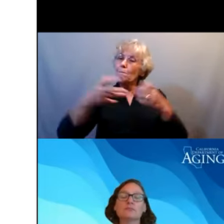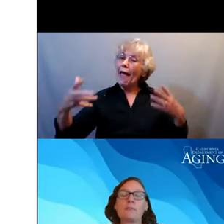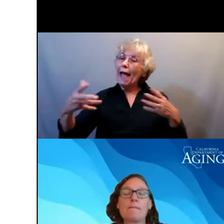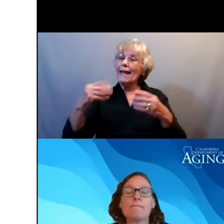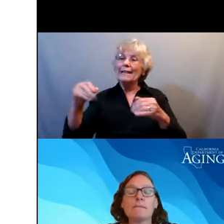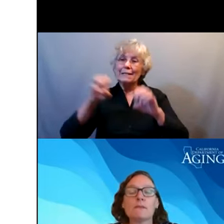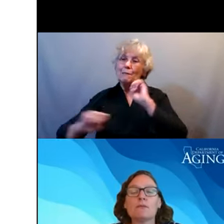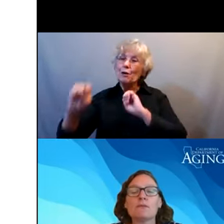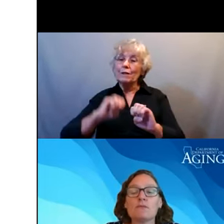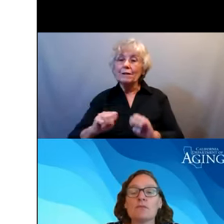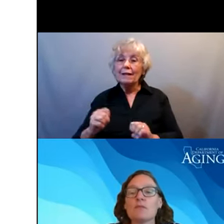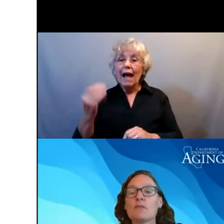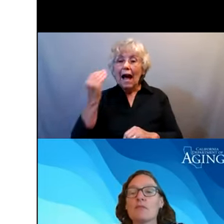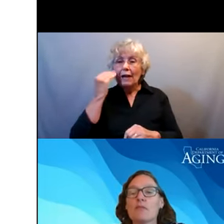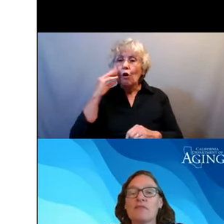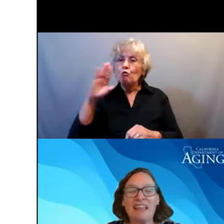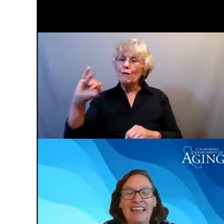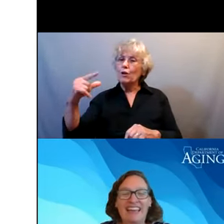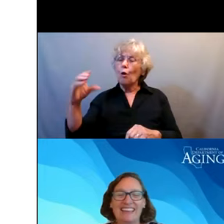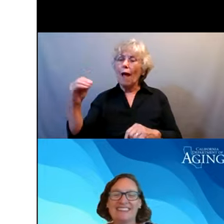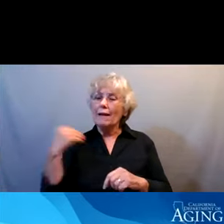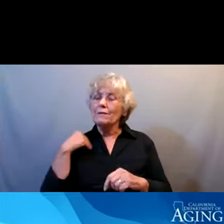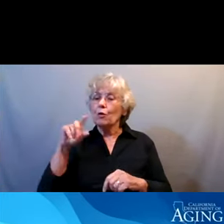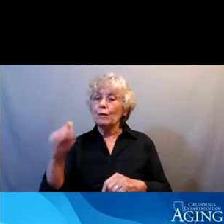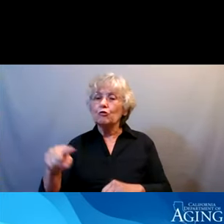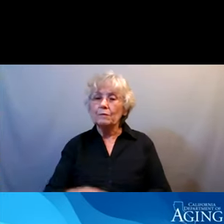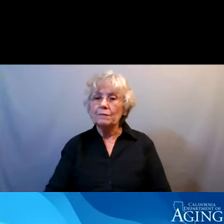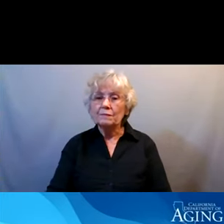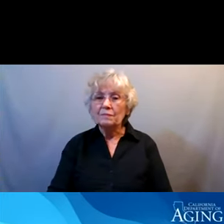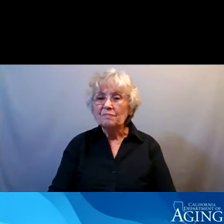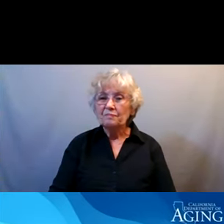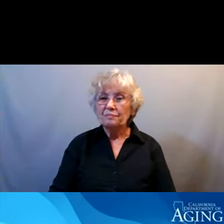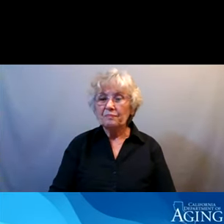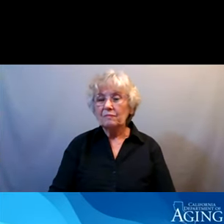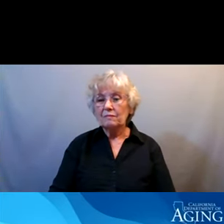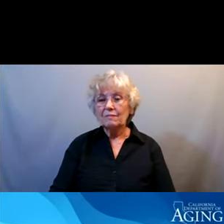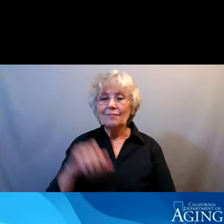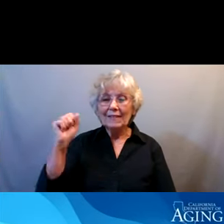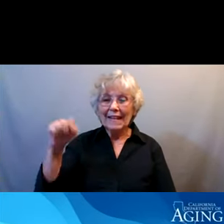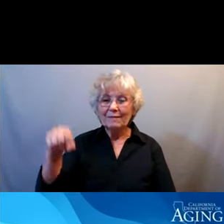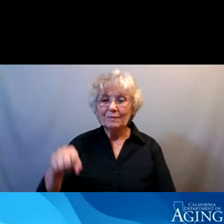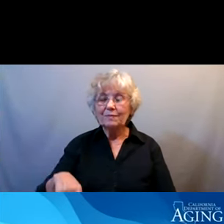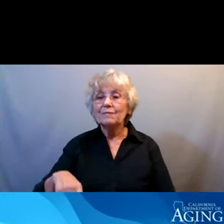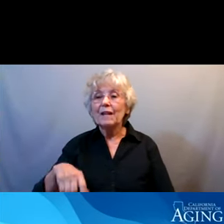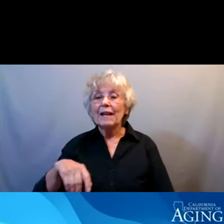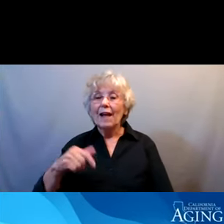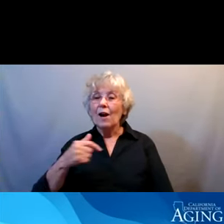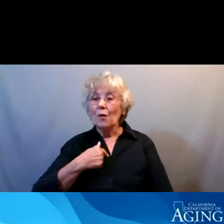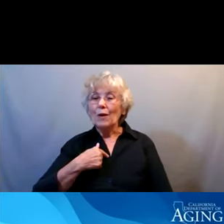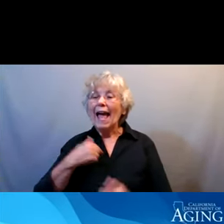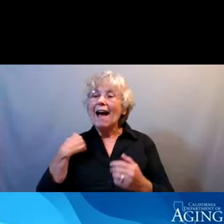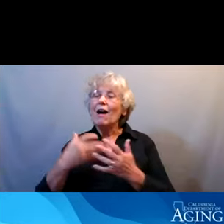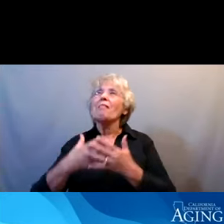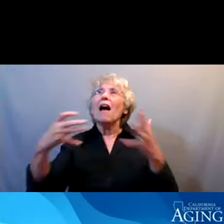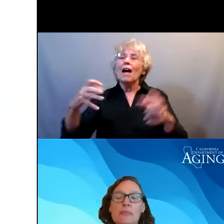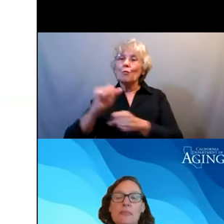Yeah, I know Rigo has a question, so I'll stop and let him get in here. Yes, I know we got much ahead of us, Kim, but I just want to